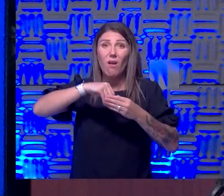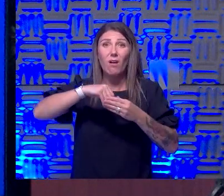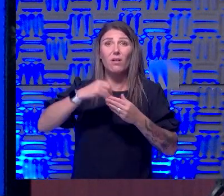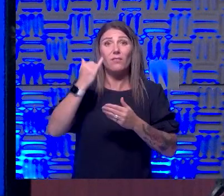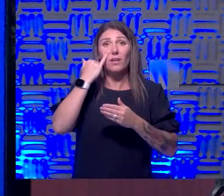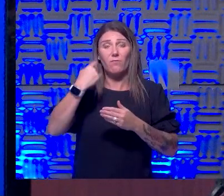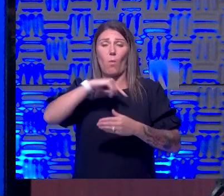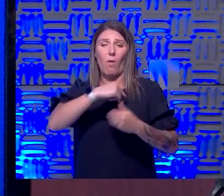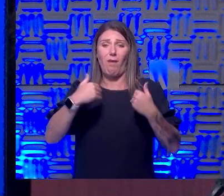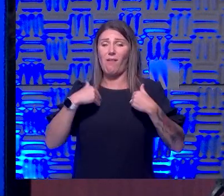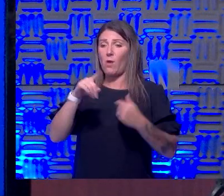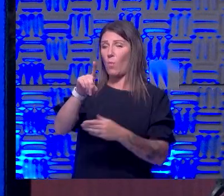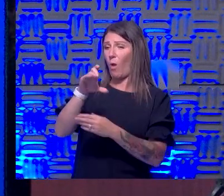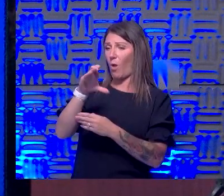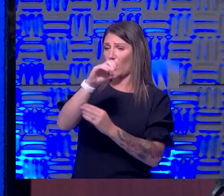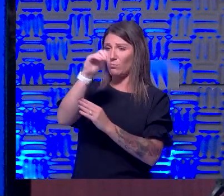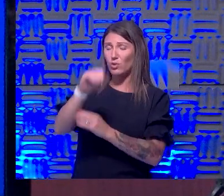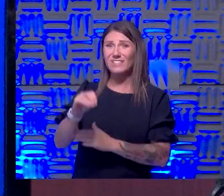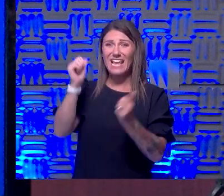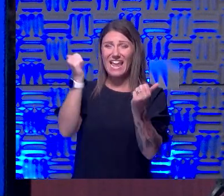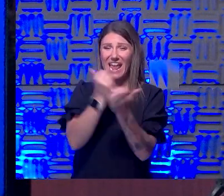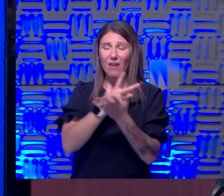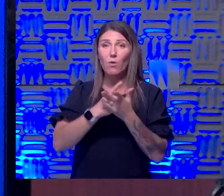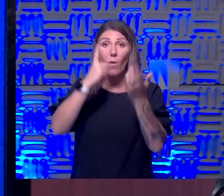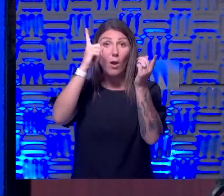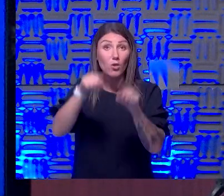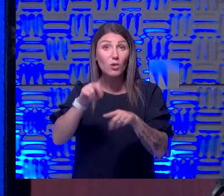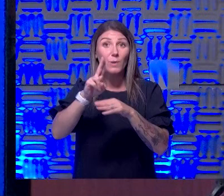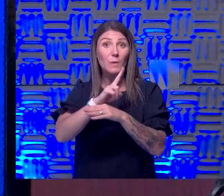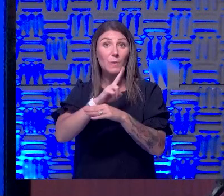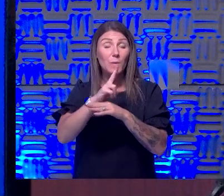we had 100% of everyone agreeing to wear